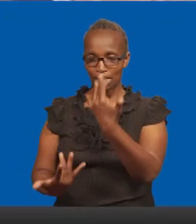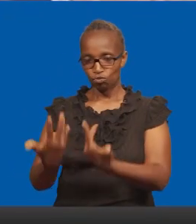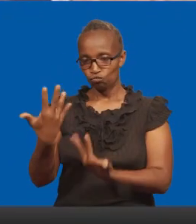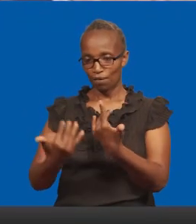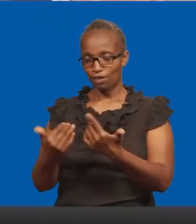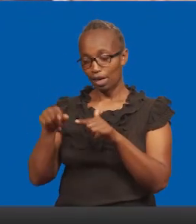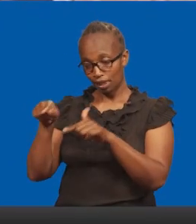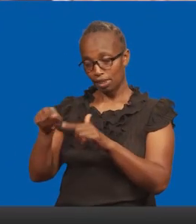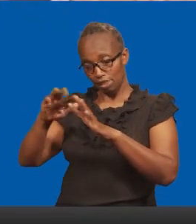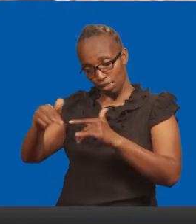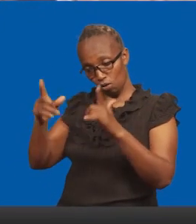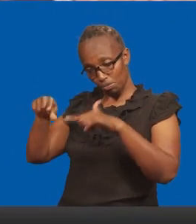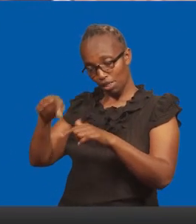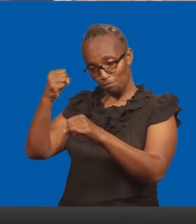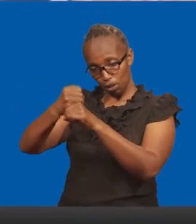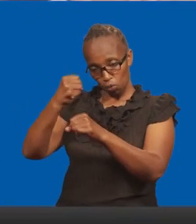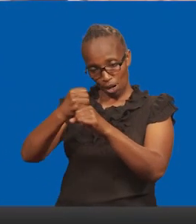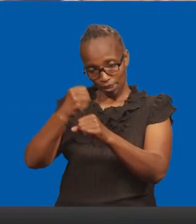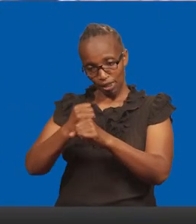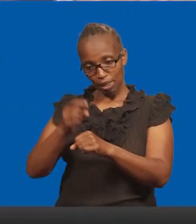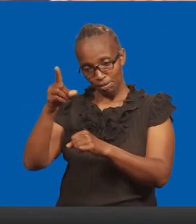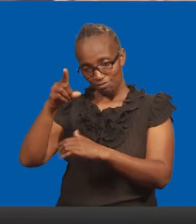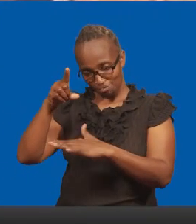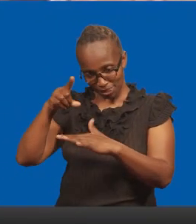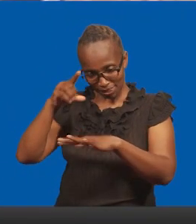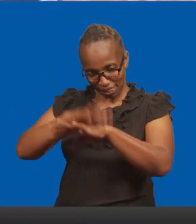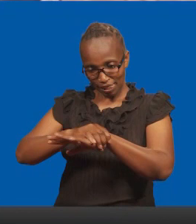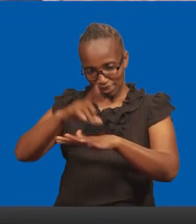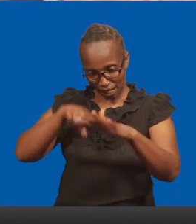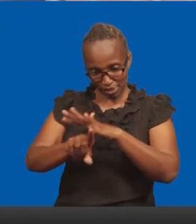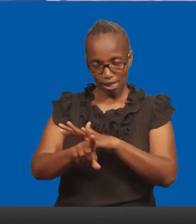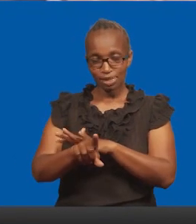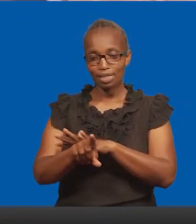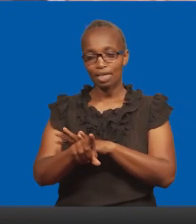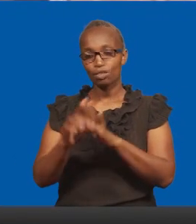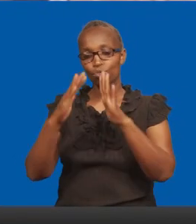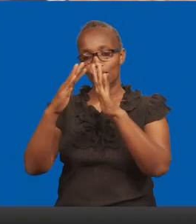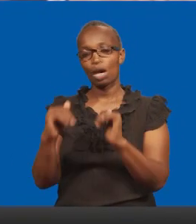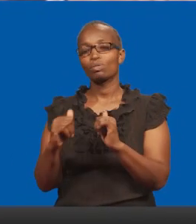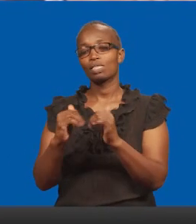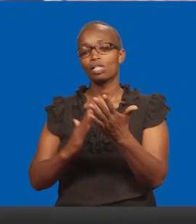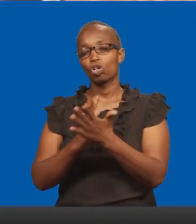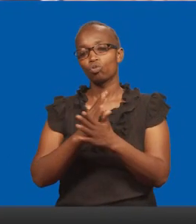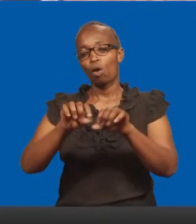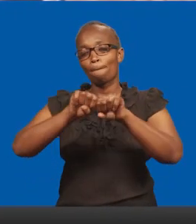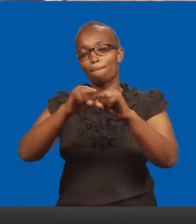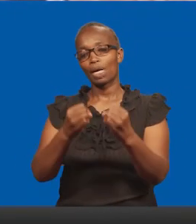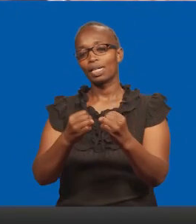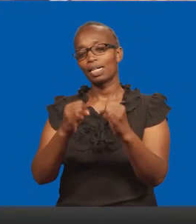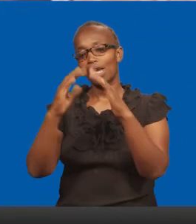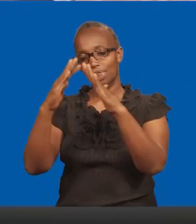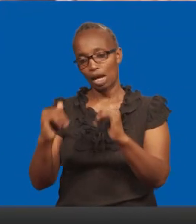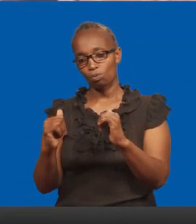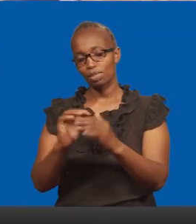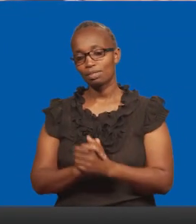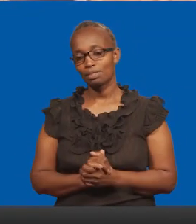ablaze. That's how he's been operating, and he's been gaining access to those houses by breaking into